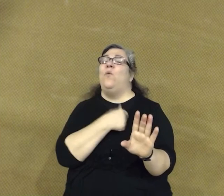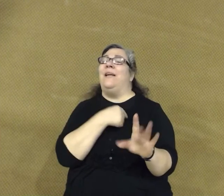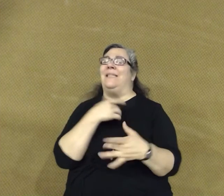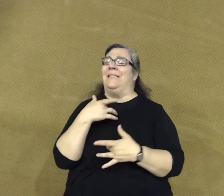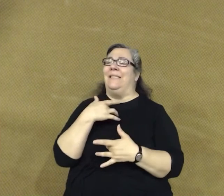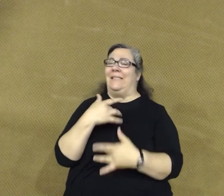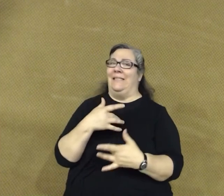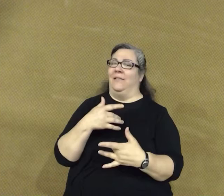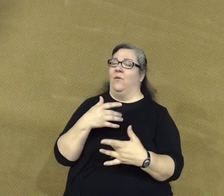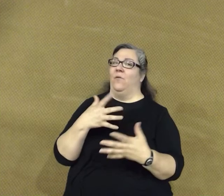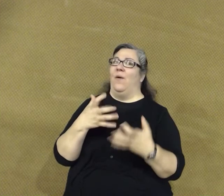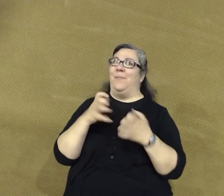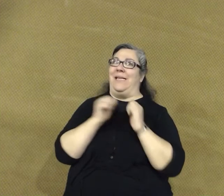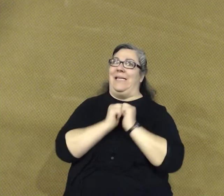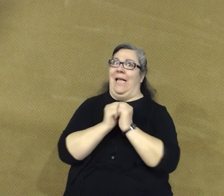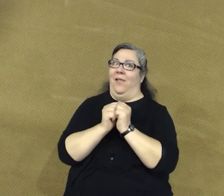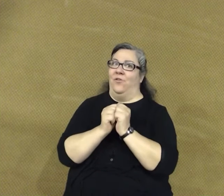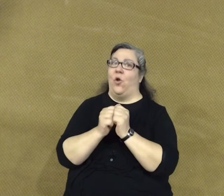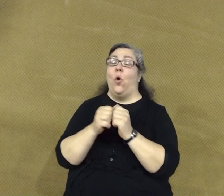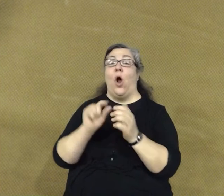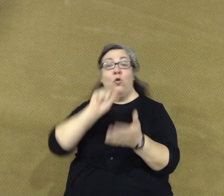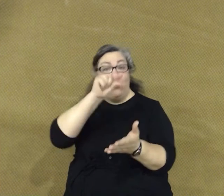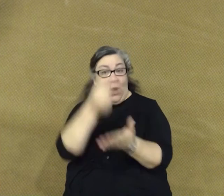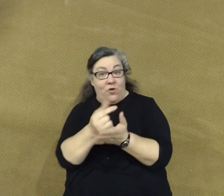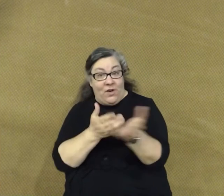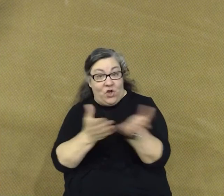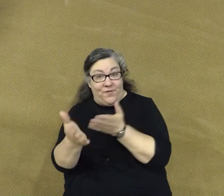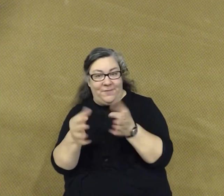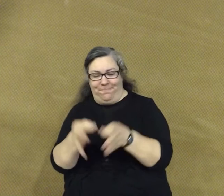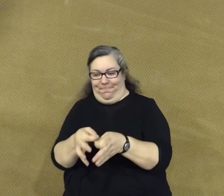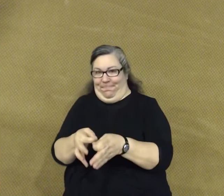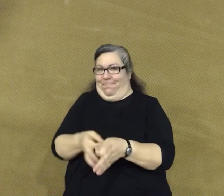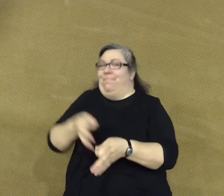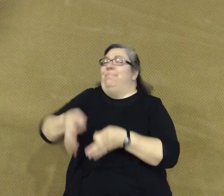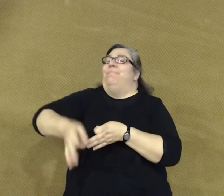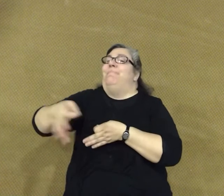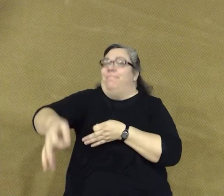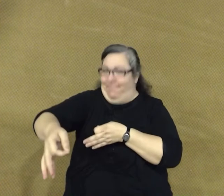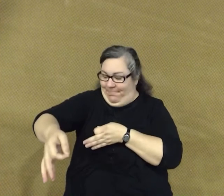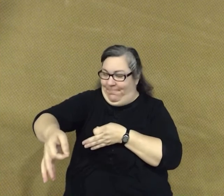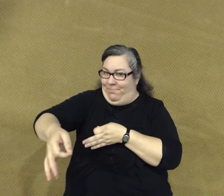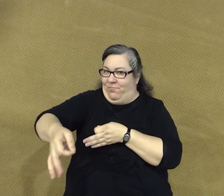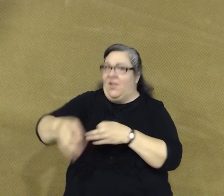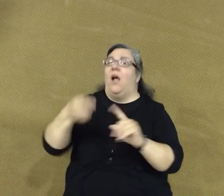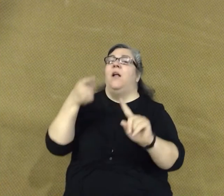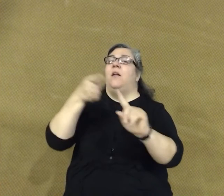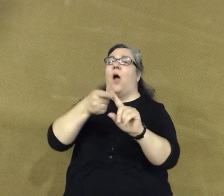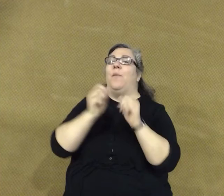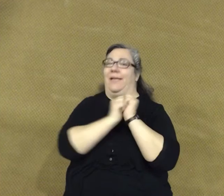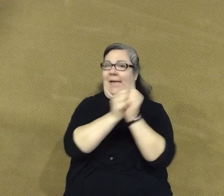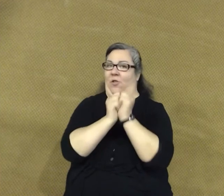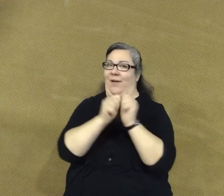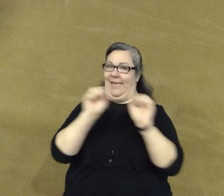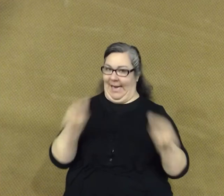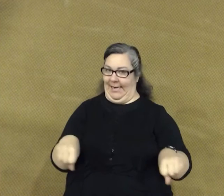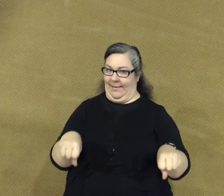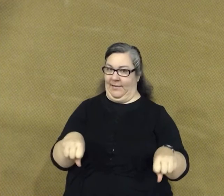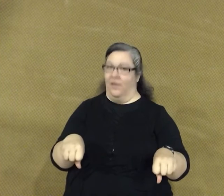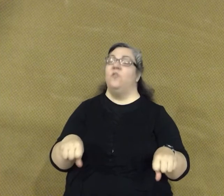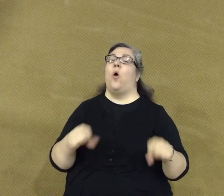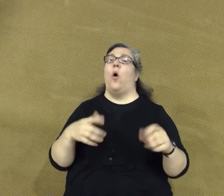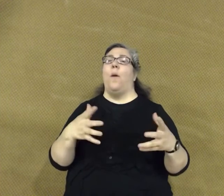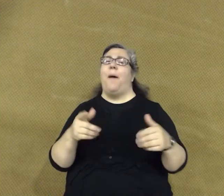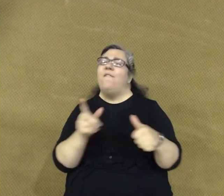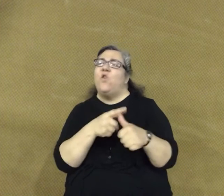together. So we're going to postpone our graduation service until we can be together. But we would like to gather your